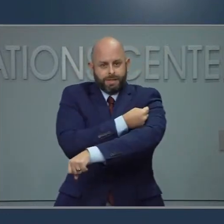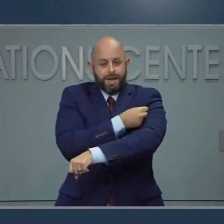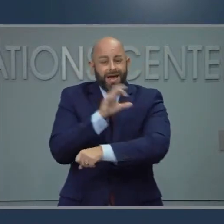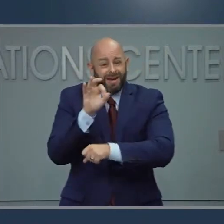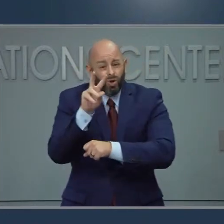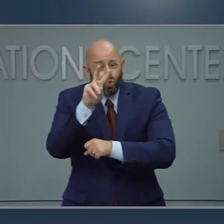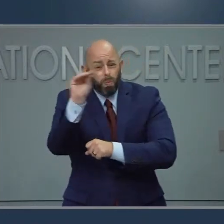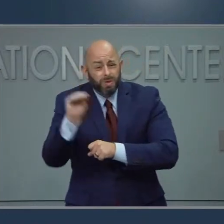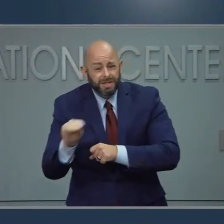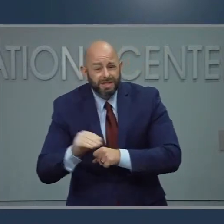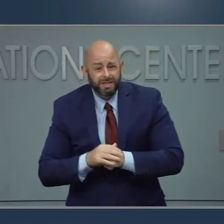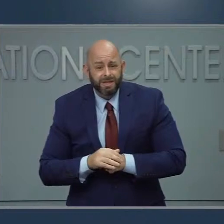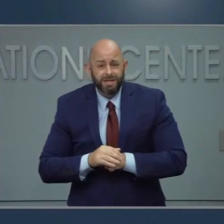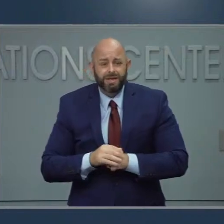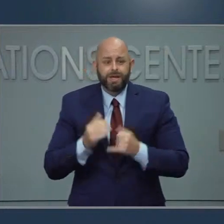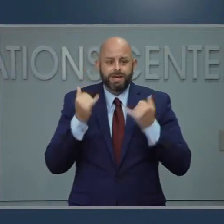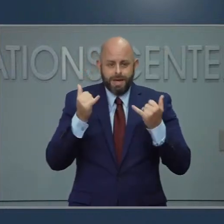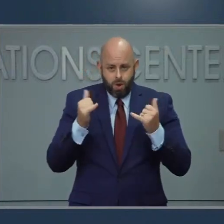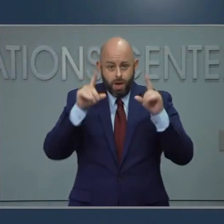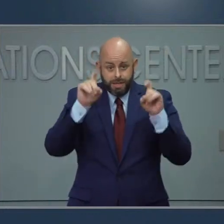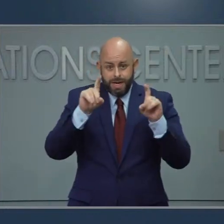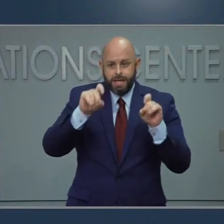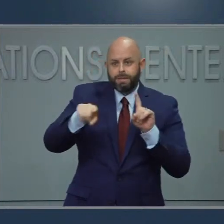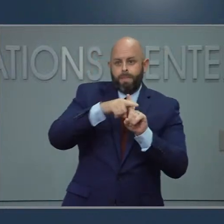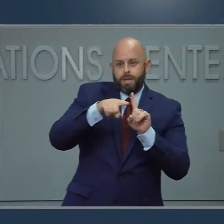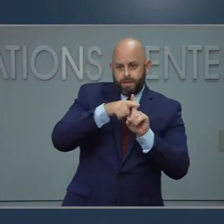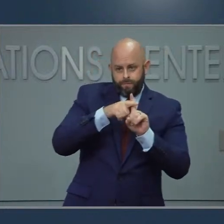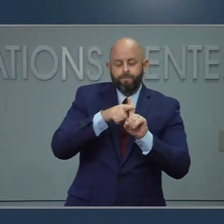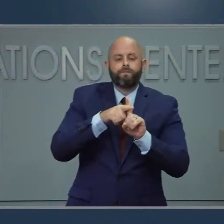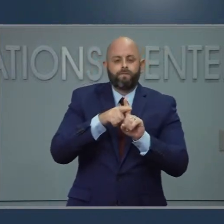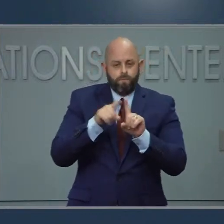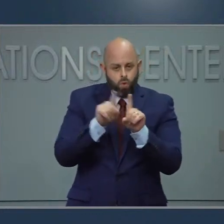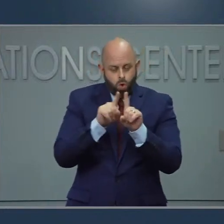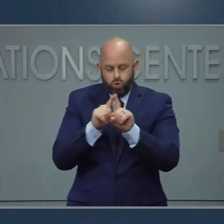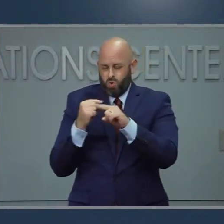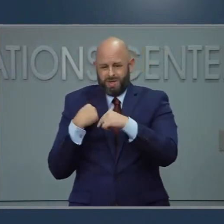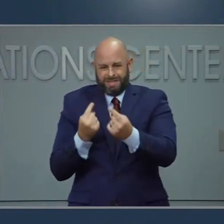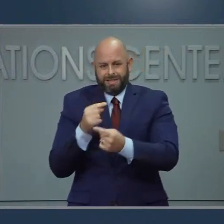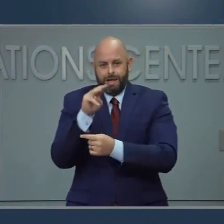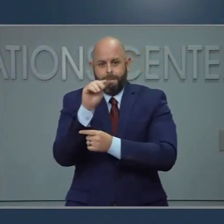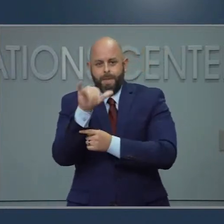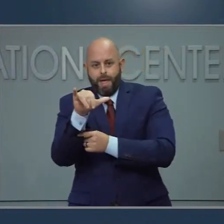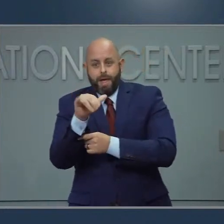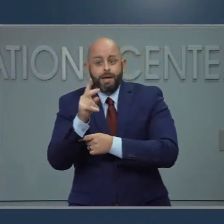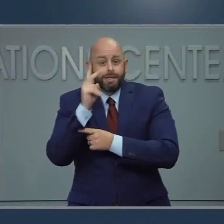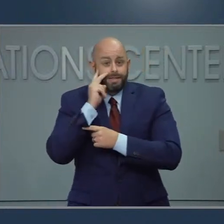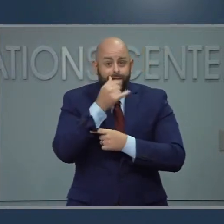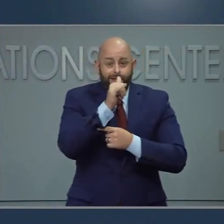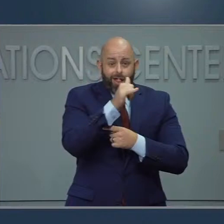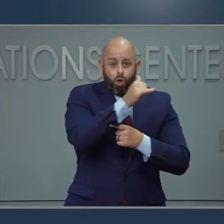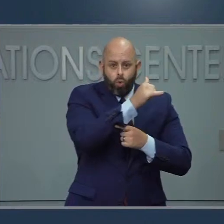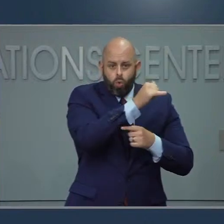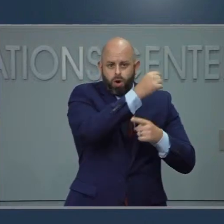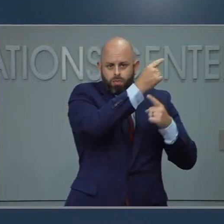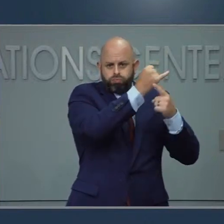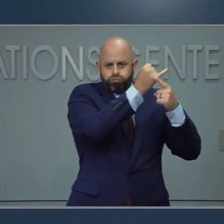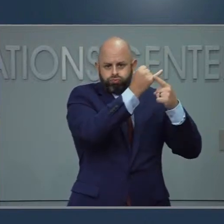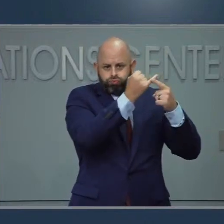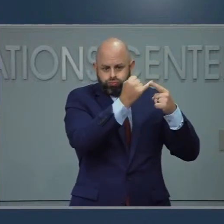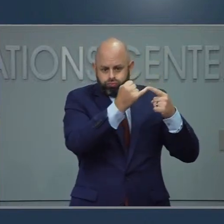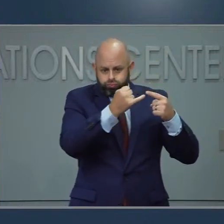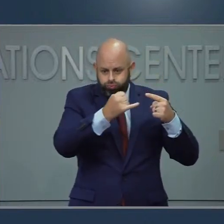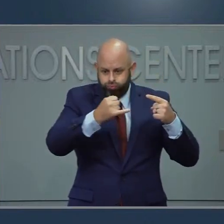tests that are positive. This graph also goes back to the end of May. And looking at the yellow line, our percent of positive tests is